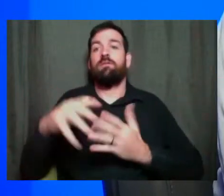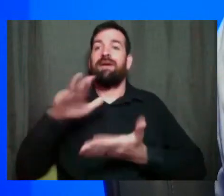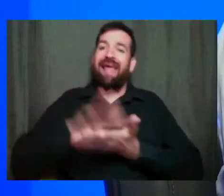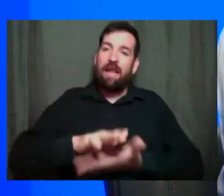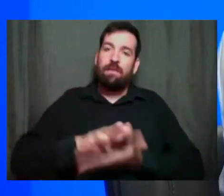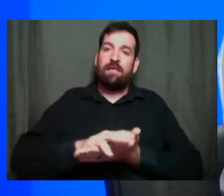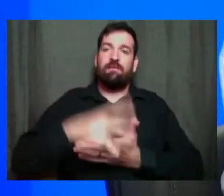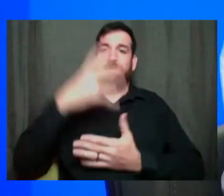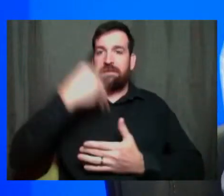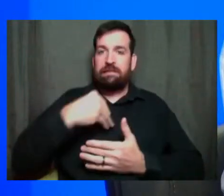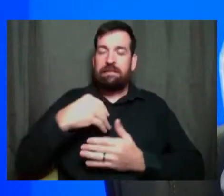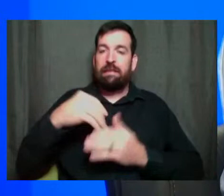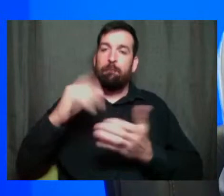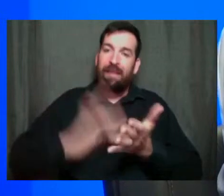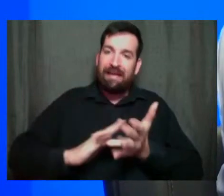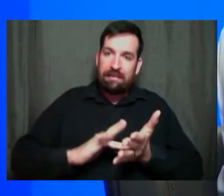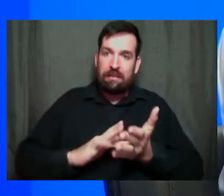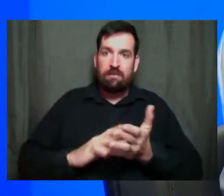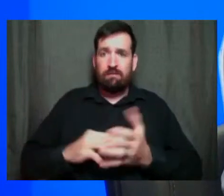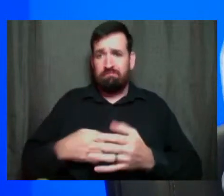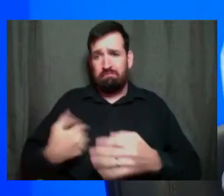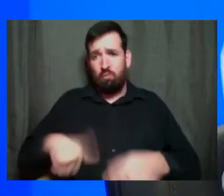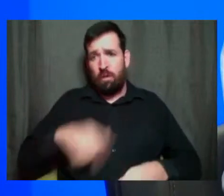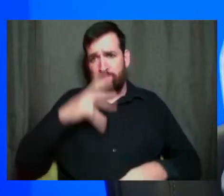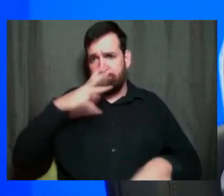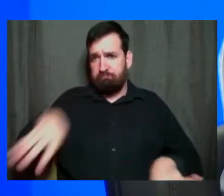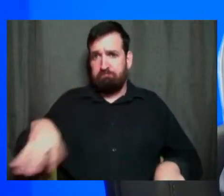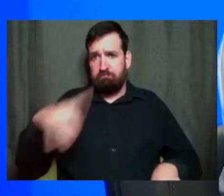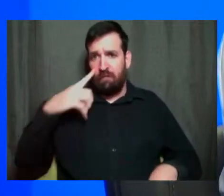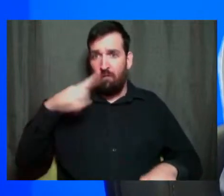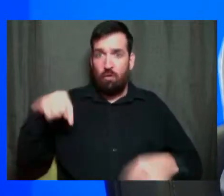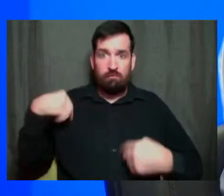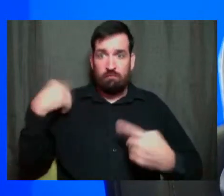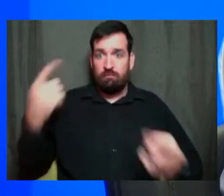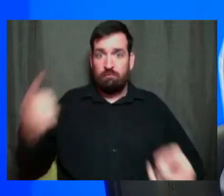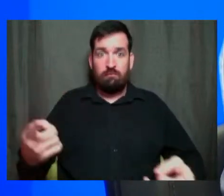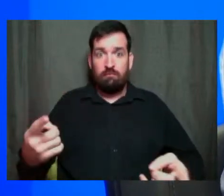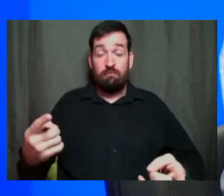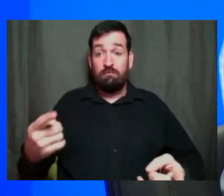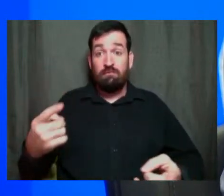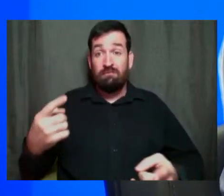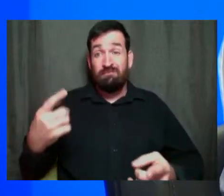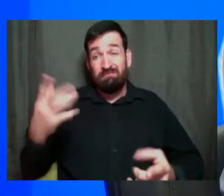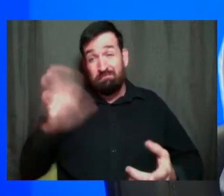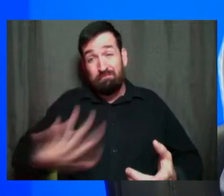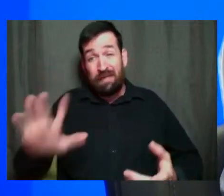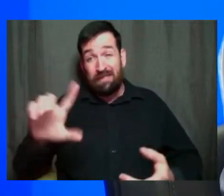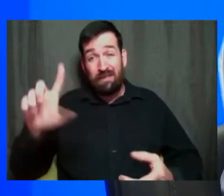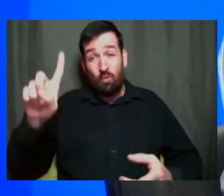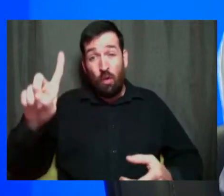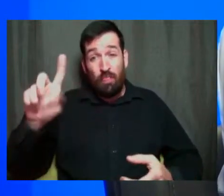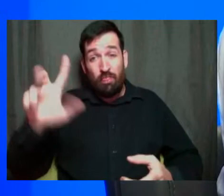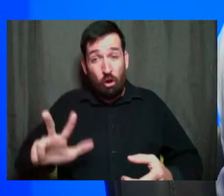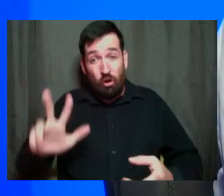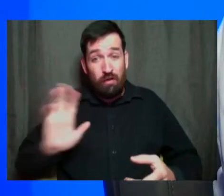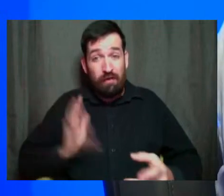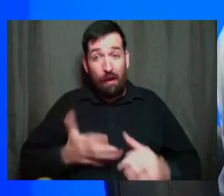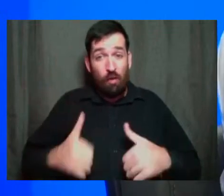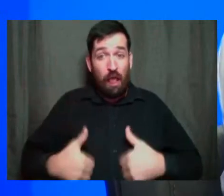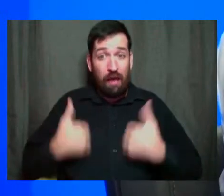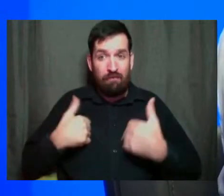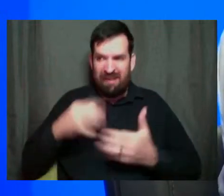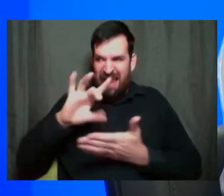societies, is we've kind of ignored this thing we're doing basically a third of our life, right? If it's 8 hours out of a